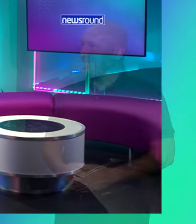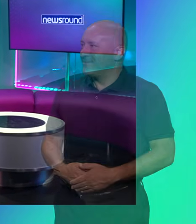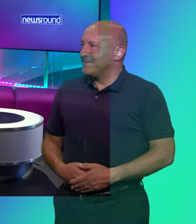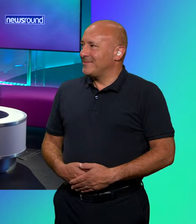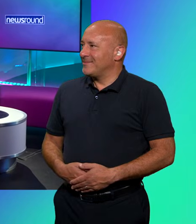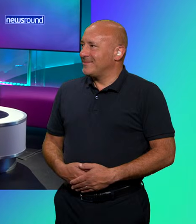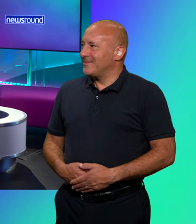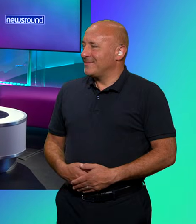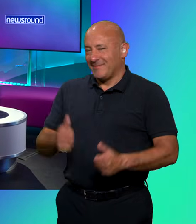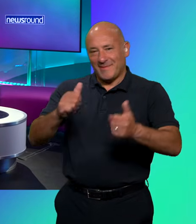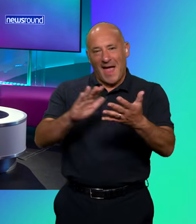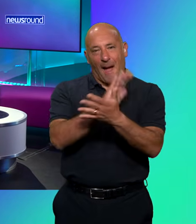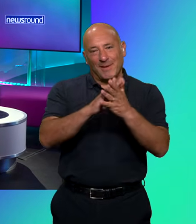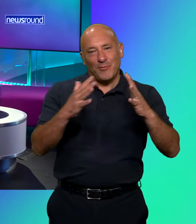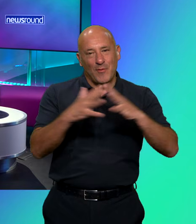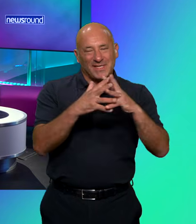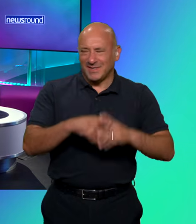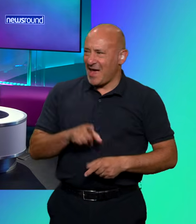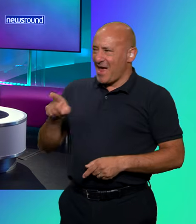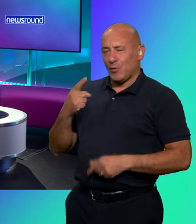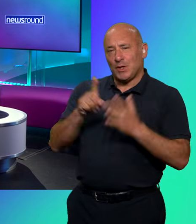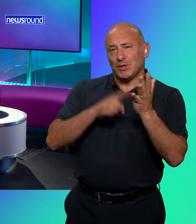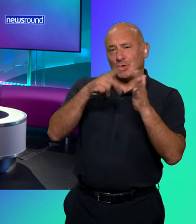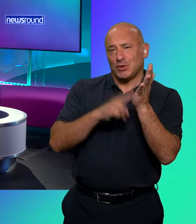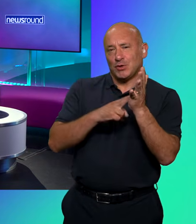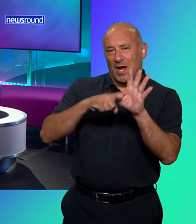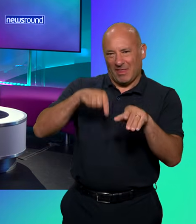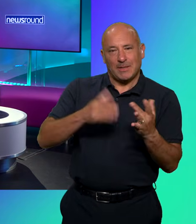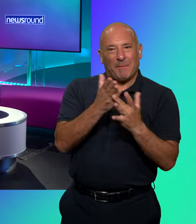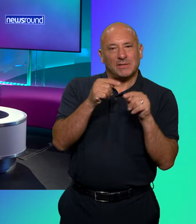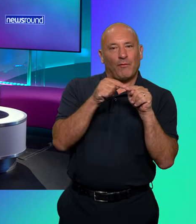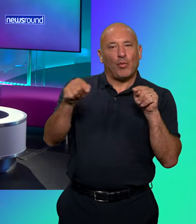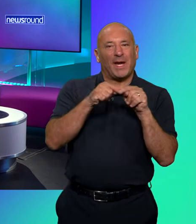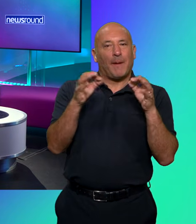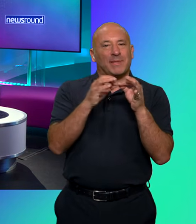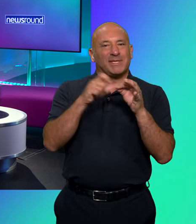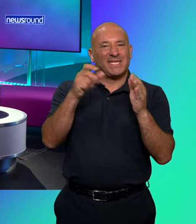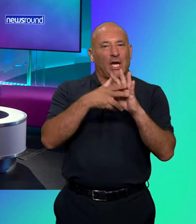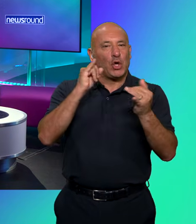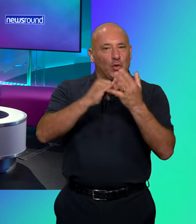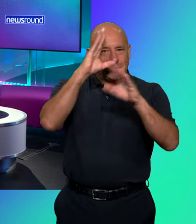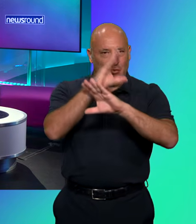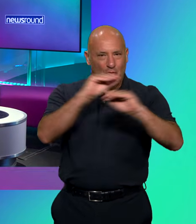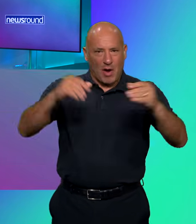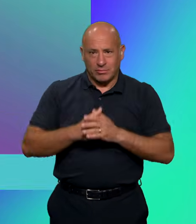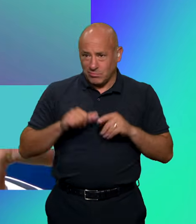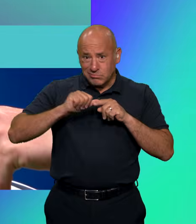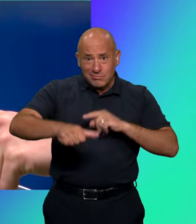Happy Wednesday, I'm Jenny and this is your midweek BBC Newsround. Here's what we've got coming up in the next few